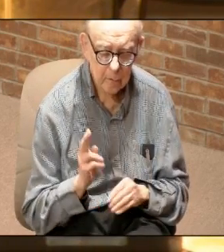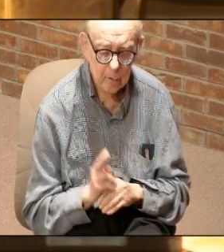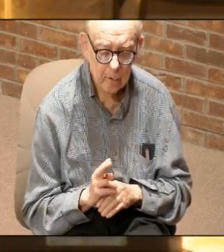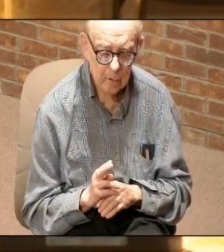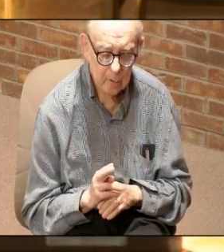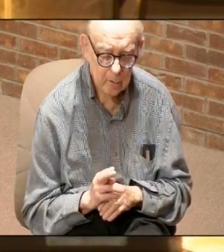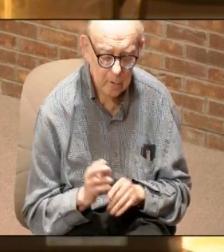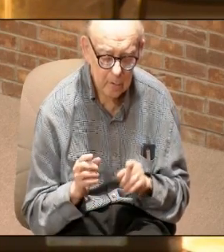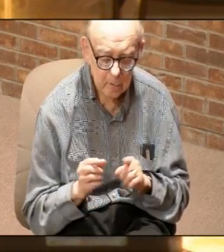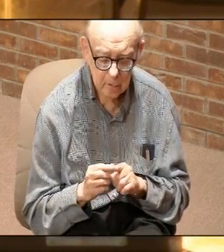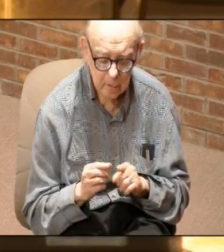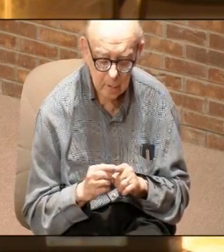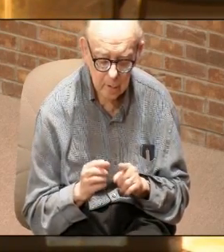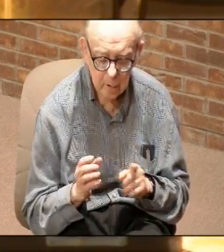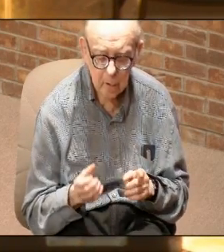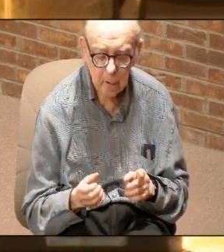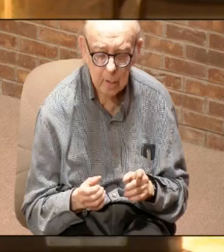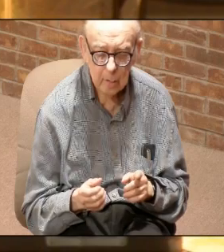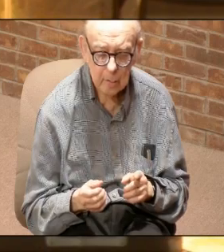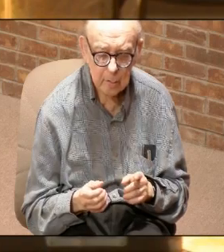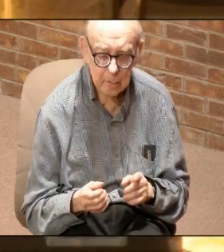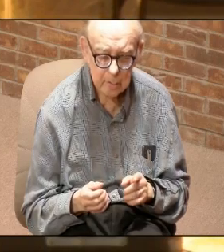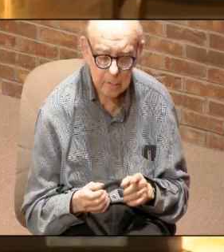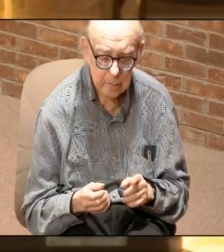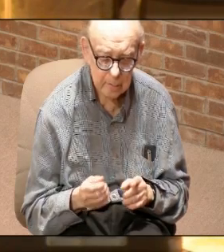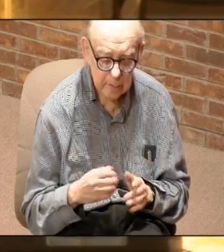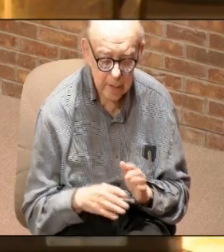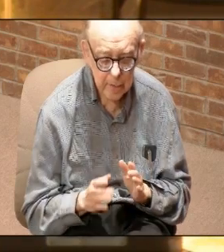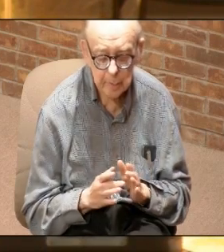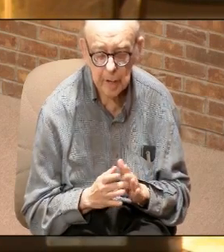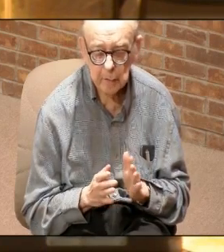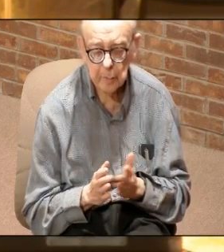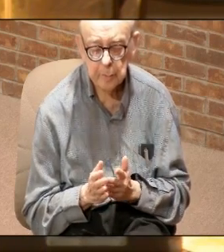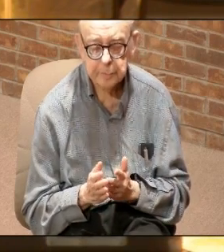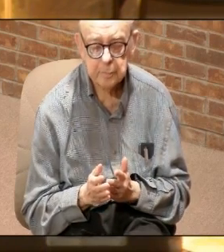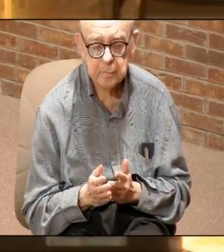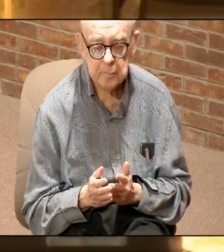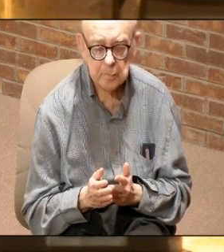used words in the Bible,